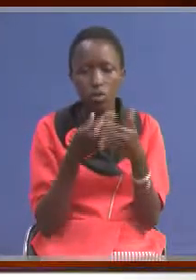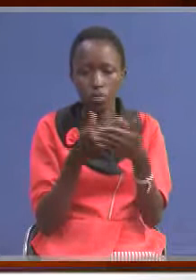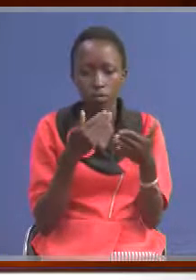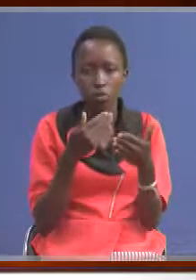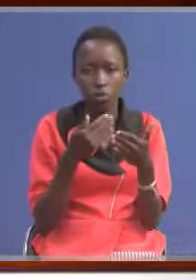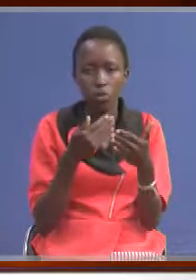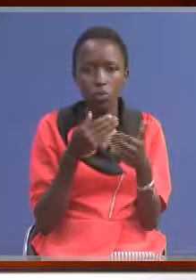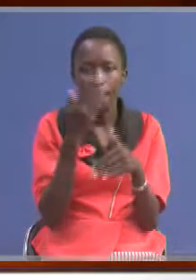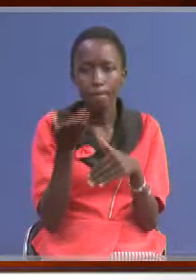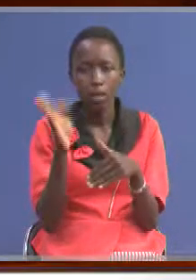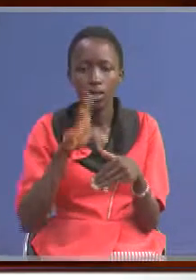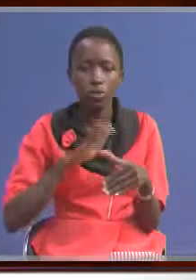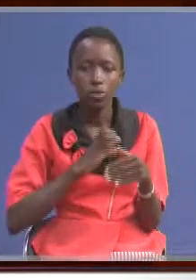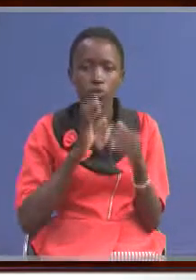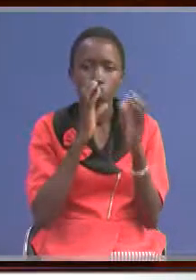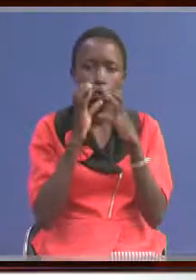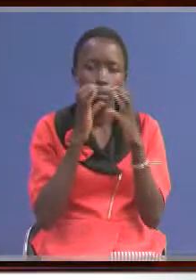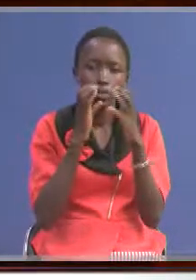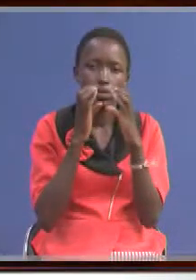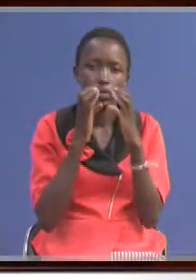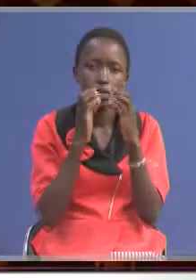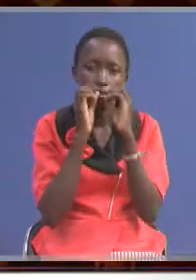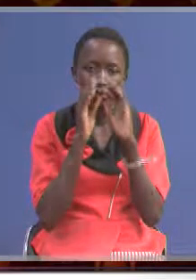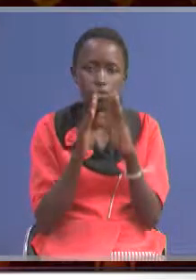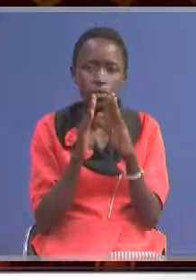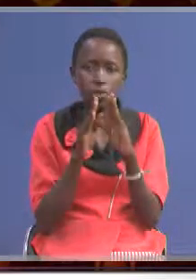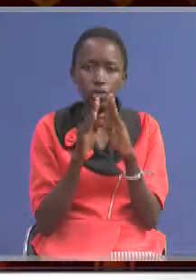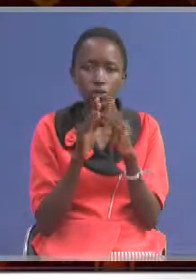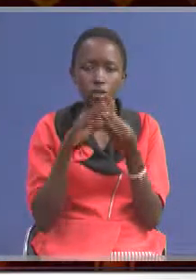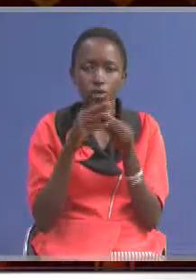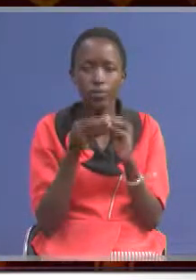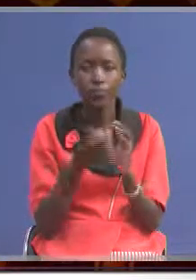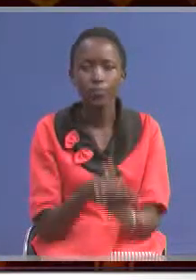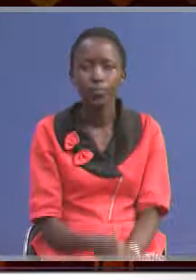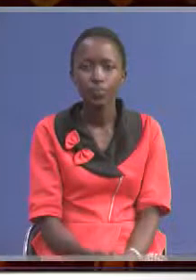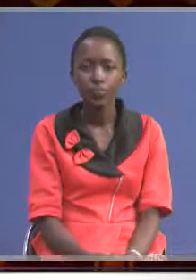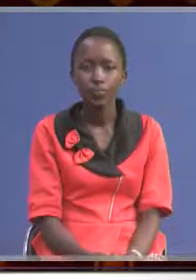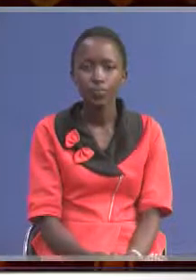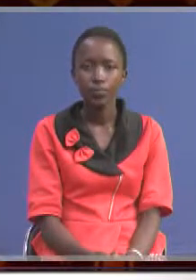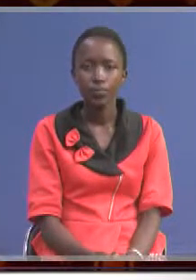appear before the Parliament Committee on Communication, Information and Innovation.